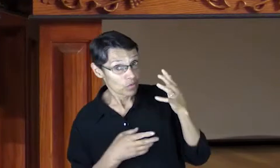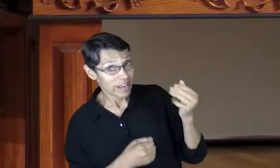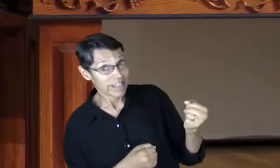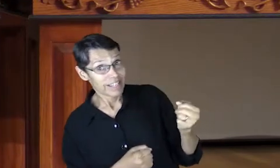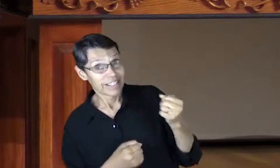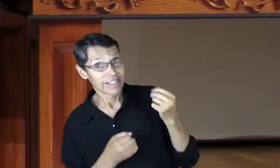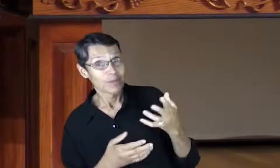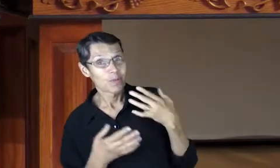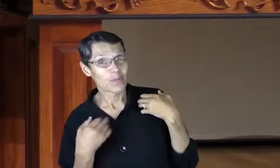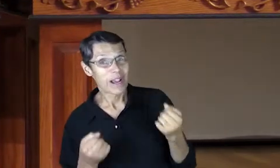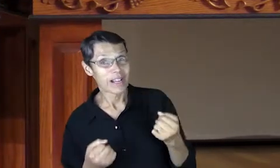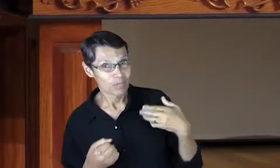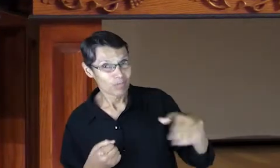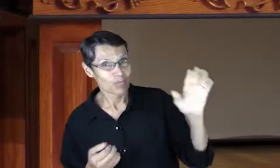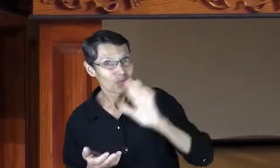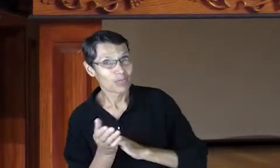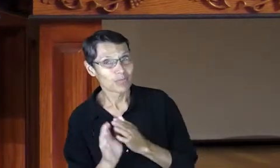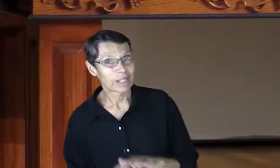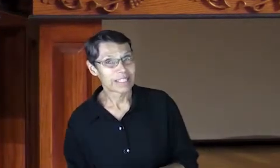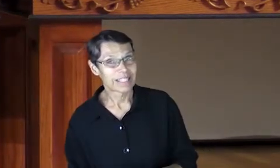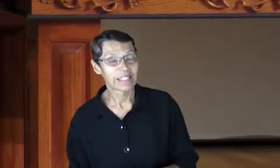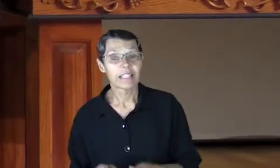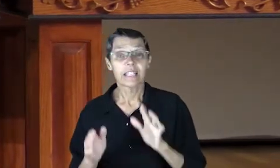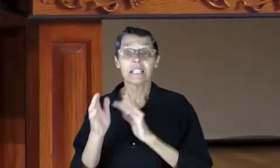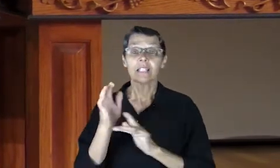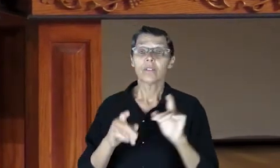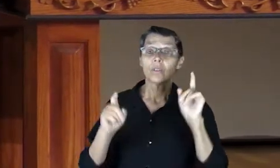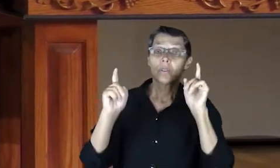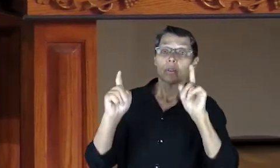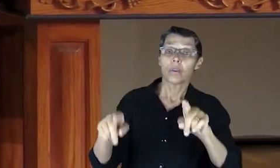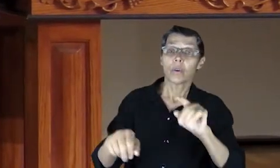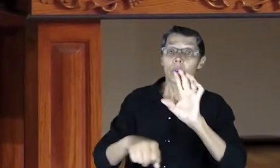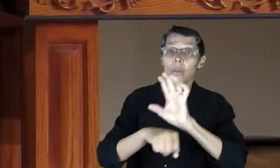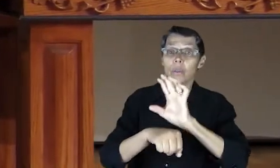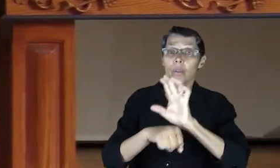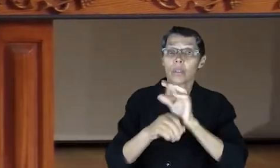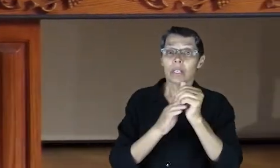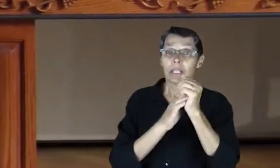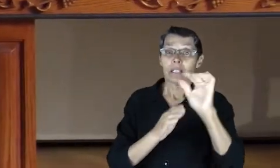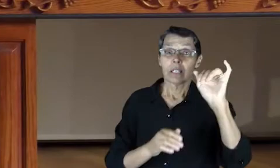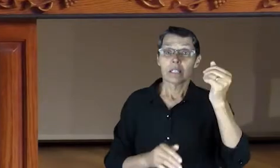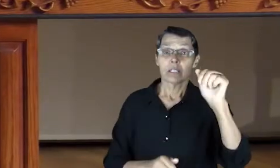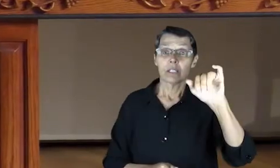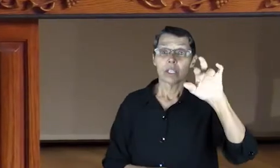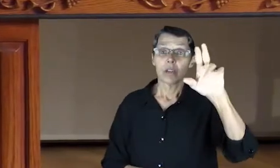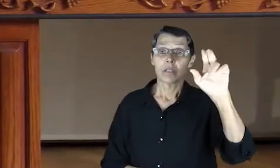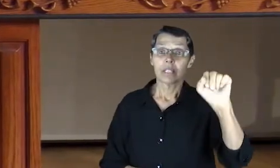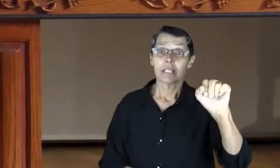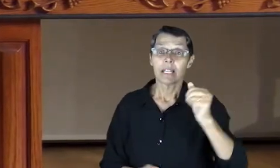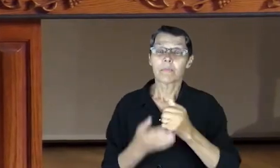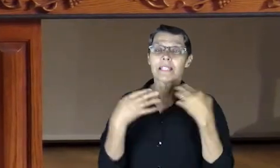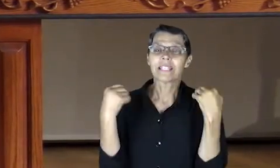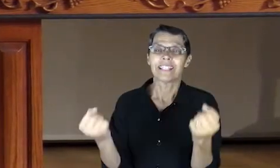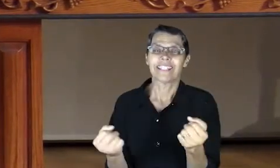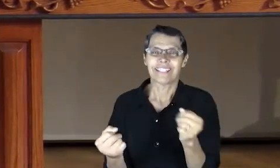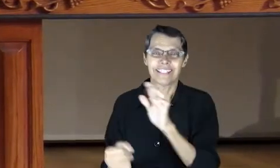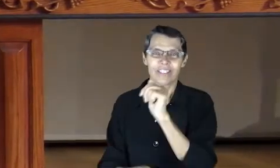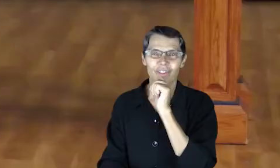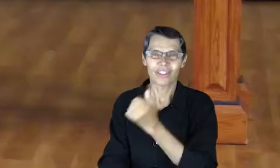healed. And then he goes to the home of the synagogue leader Jairus and helps to heal his daughter, who everyone else assumed was